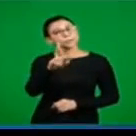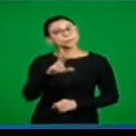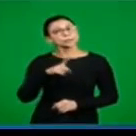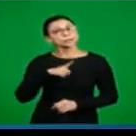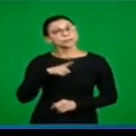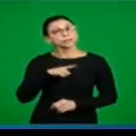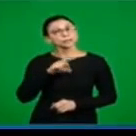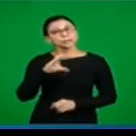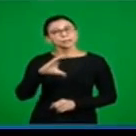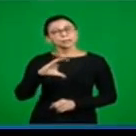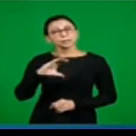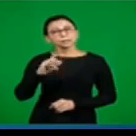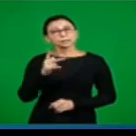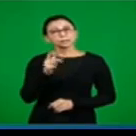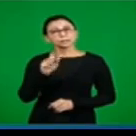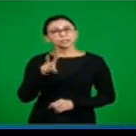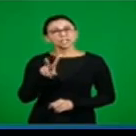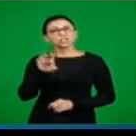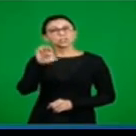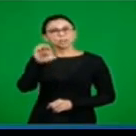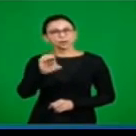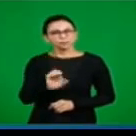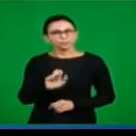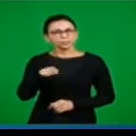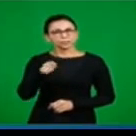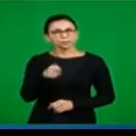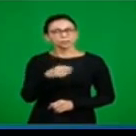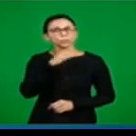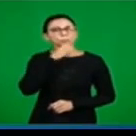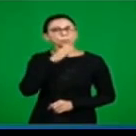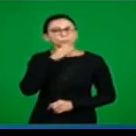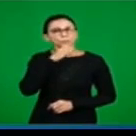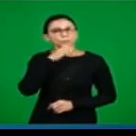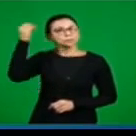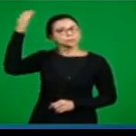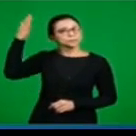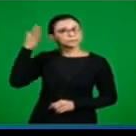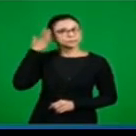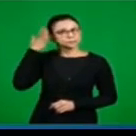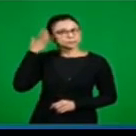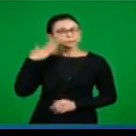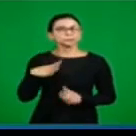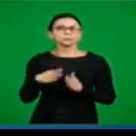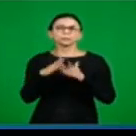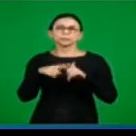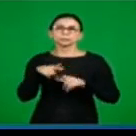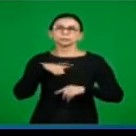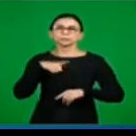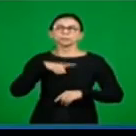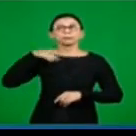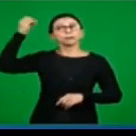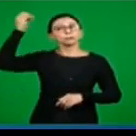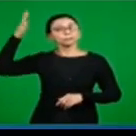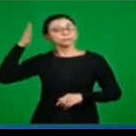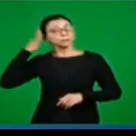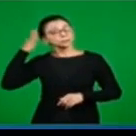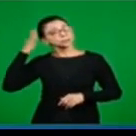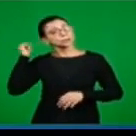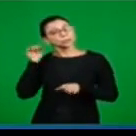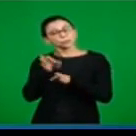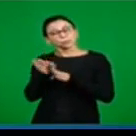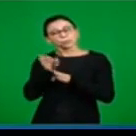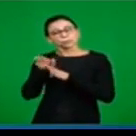it has the key, which is the knowledge, which is revelation. So the church, and this last time, the church has revelation,